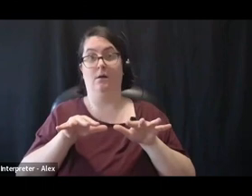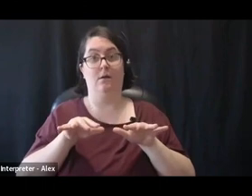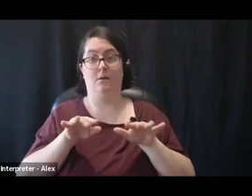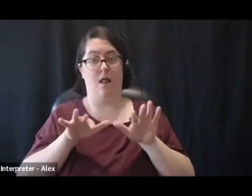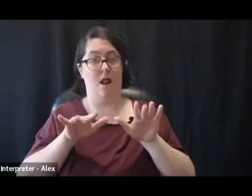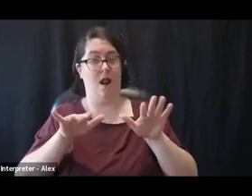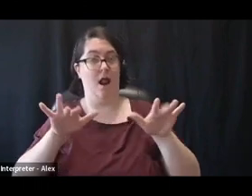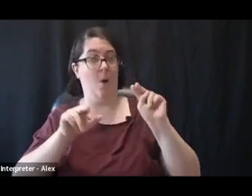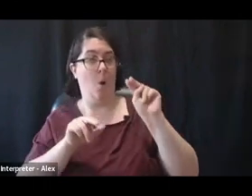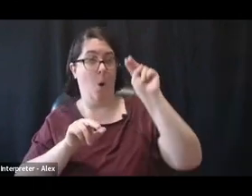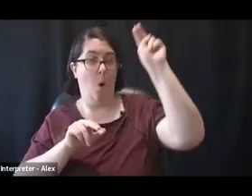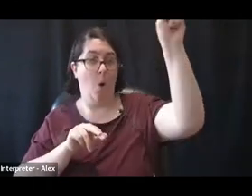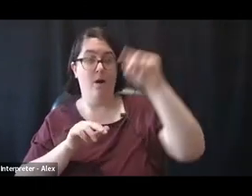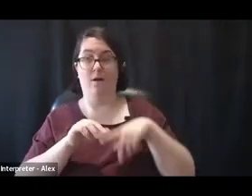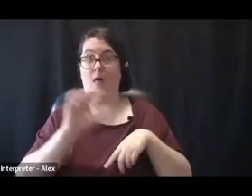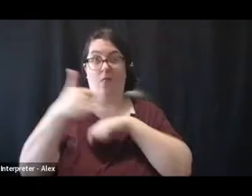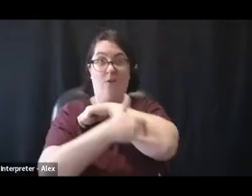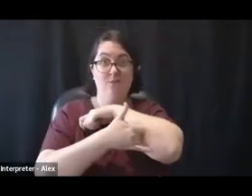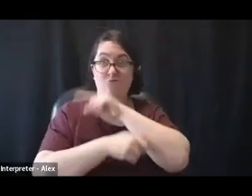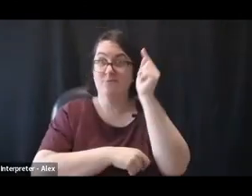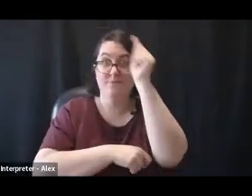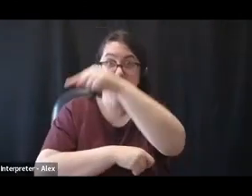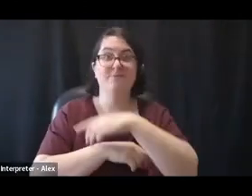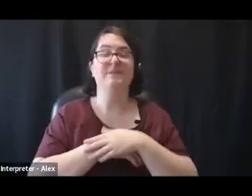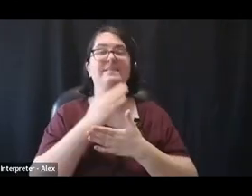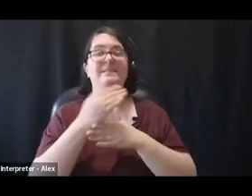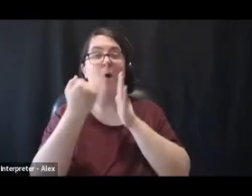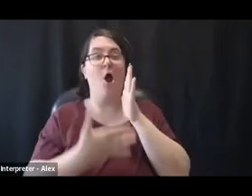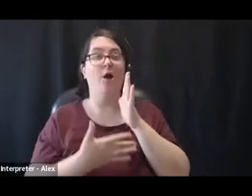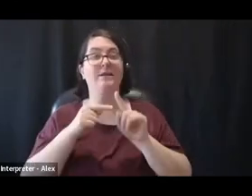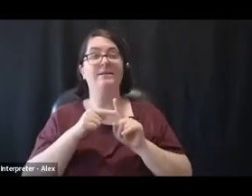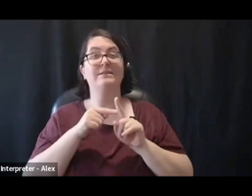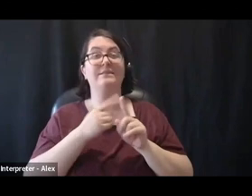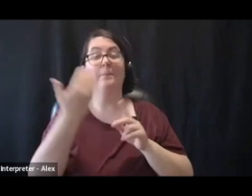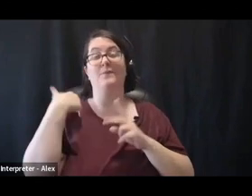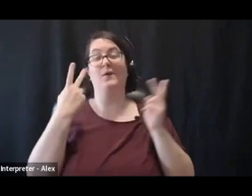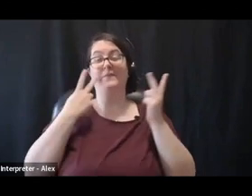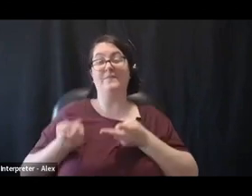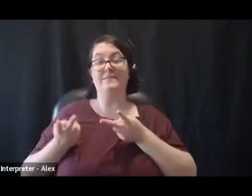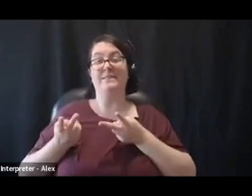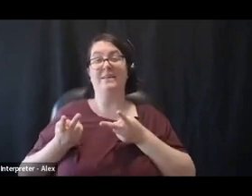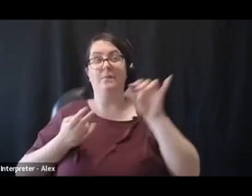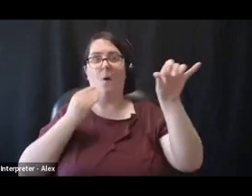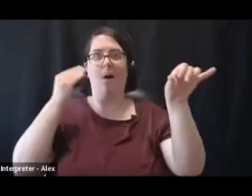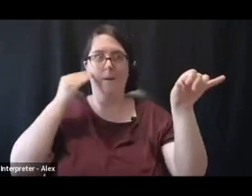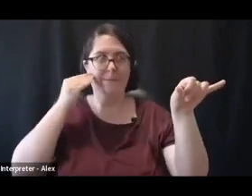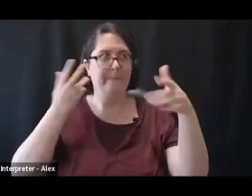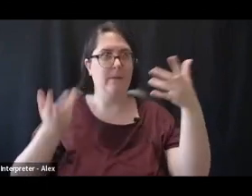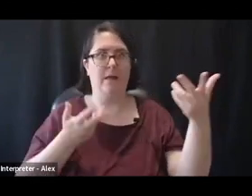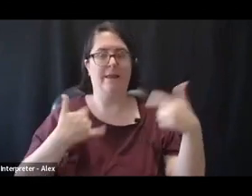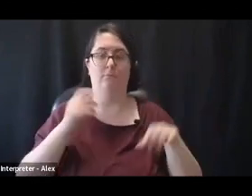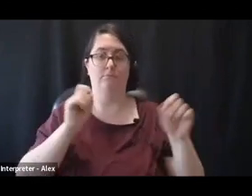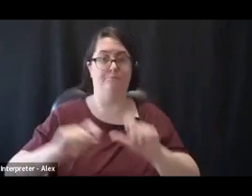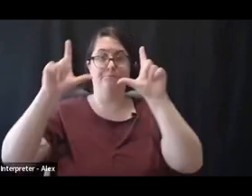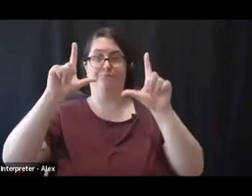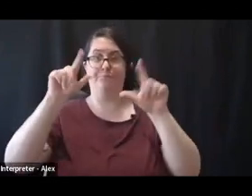parts of Canada, overseas. Some of our artists in residence that have visited in the past were able to just like jump onto